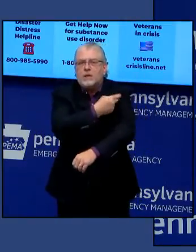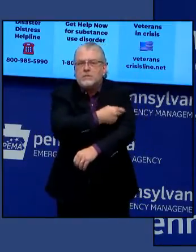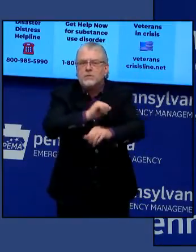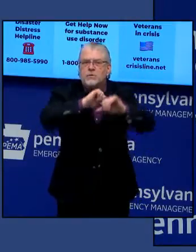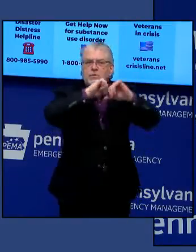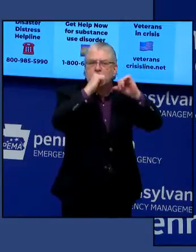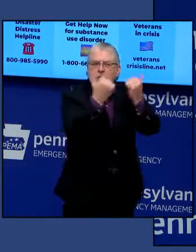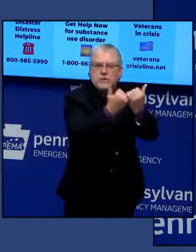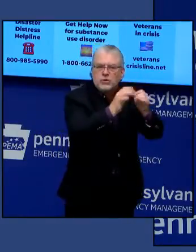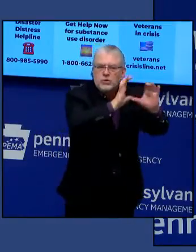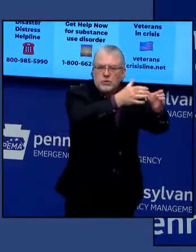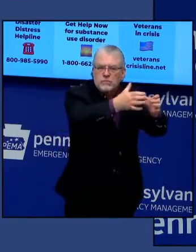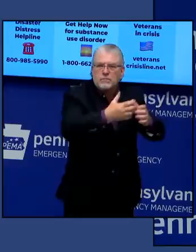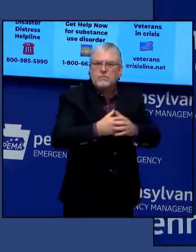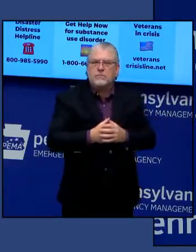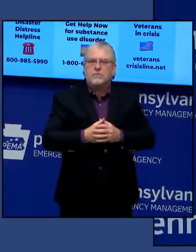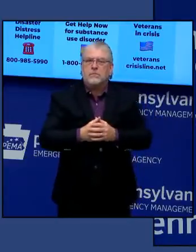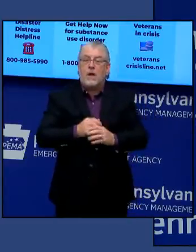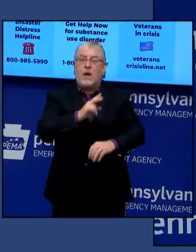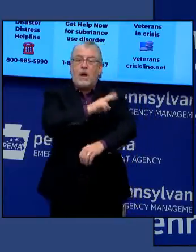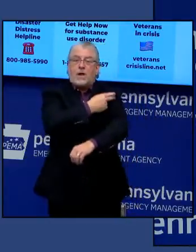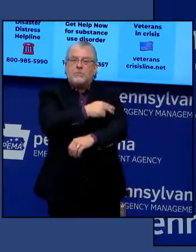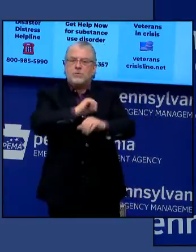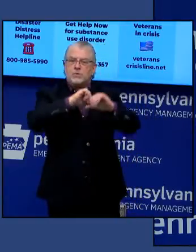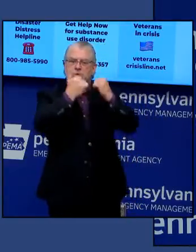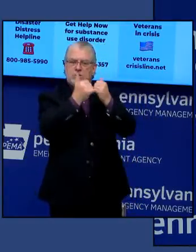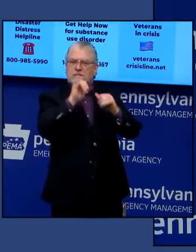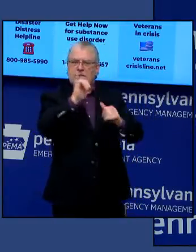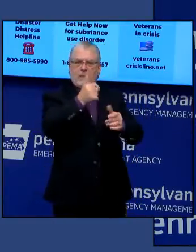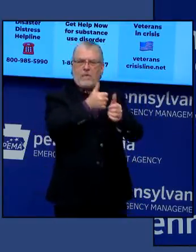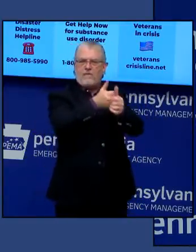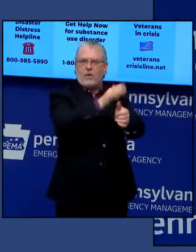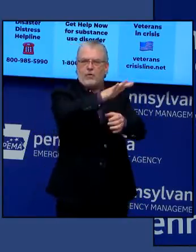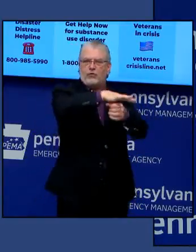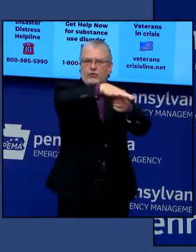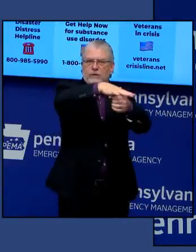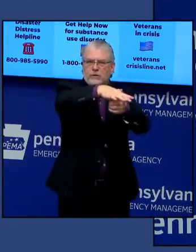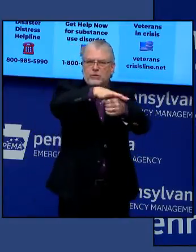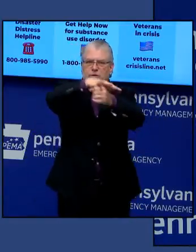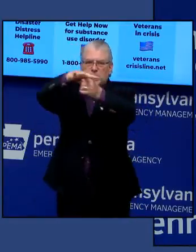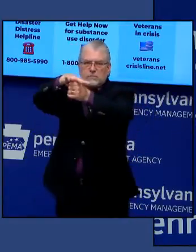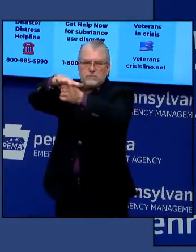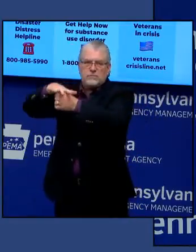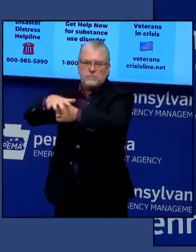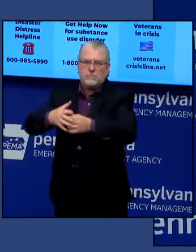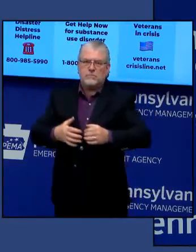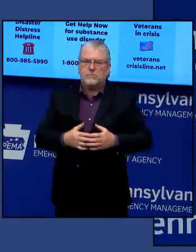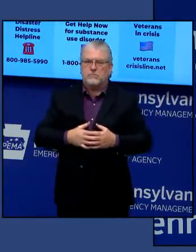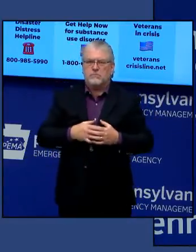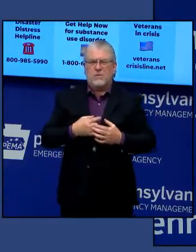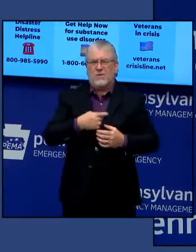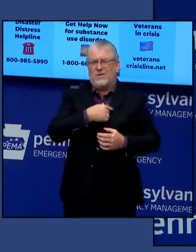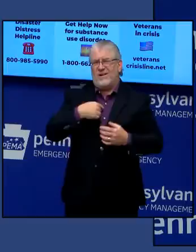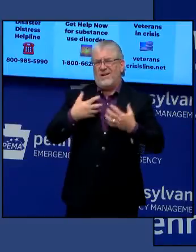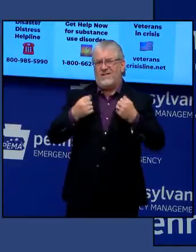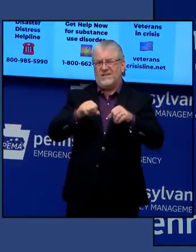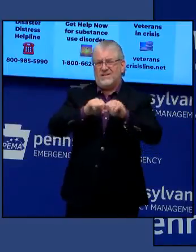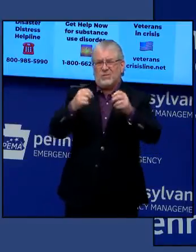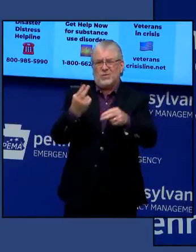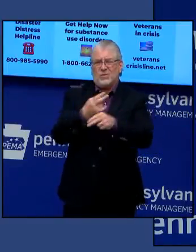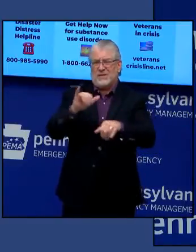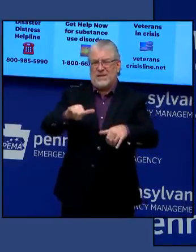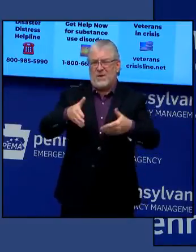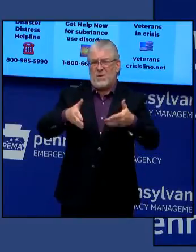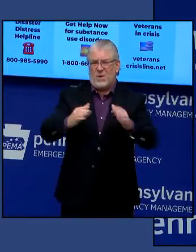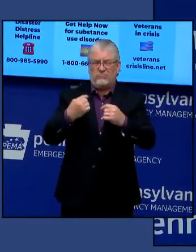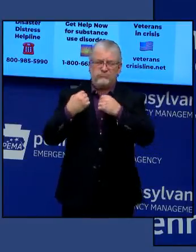and those regions are identified. And so the Department of Health has been using this schema, but we don't want any specific schema